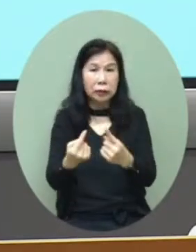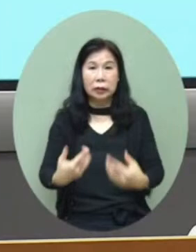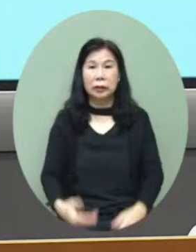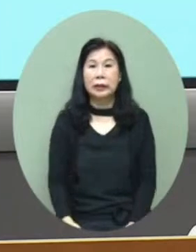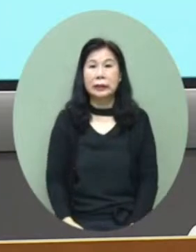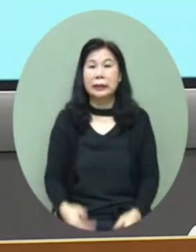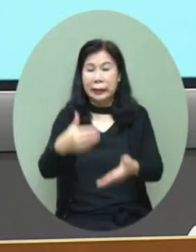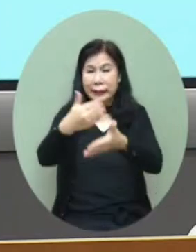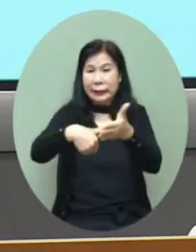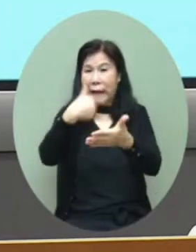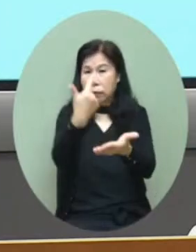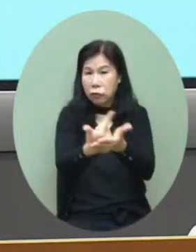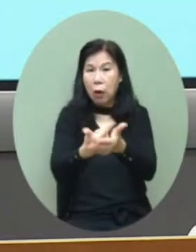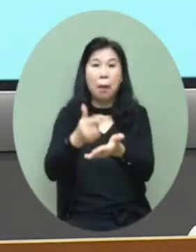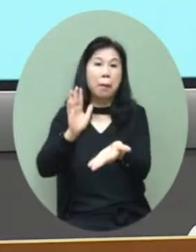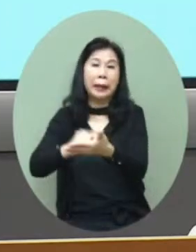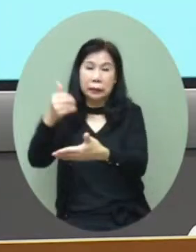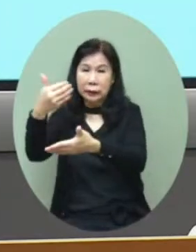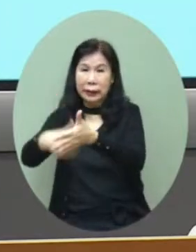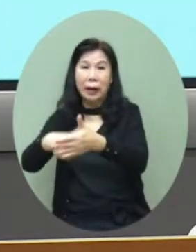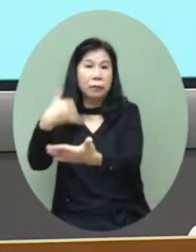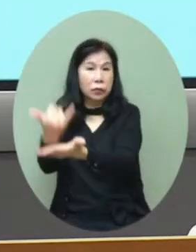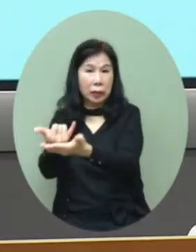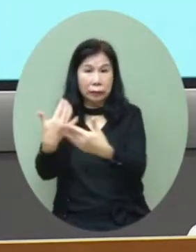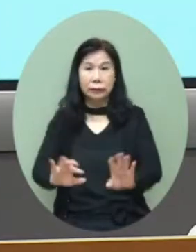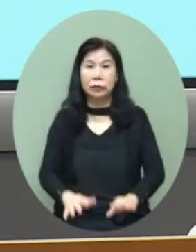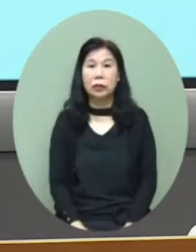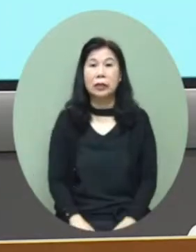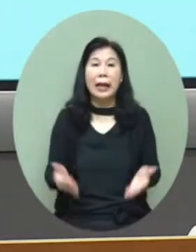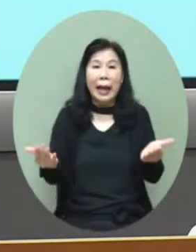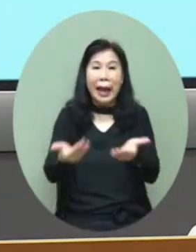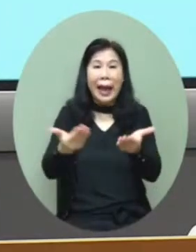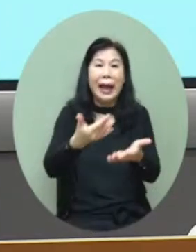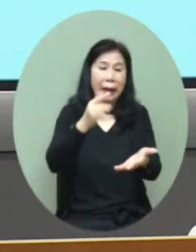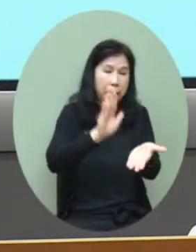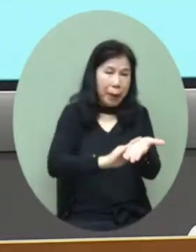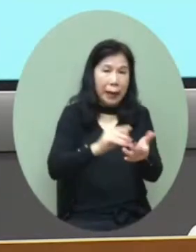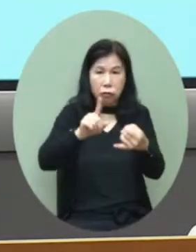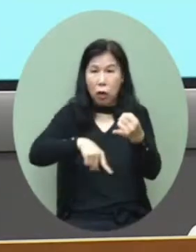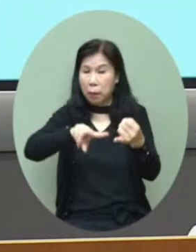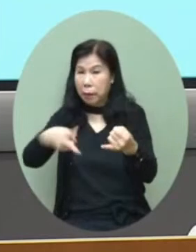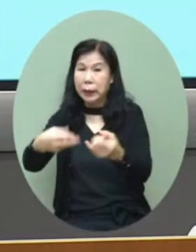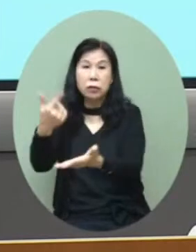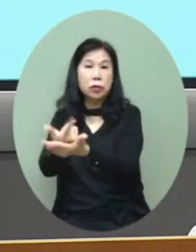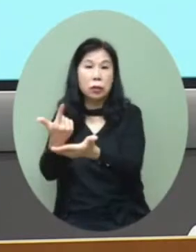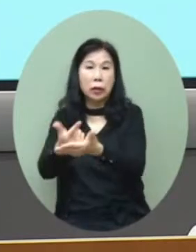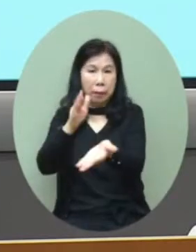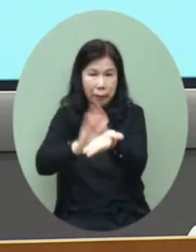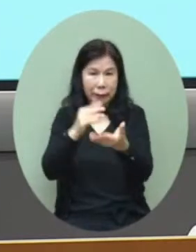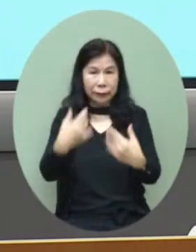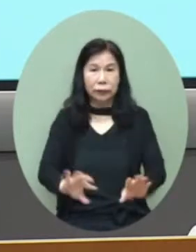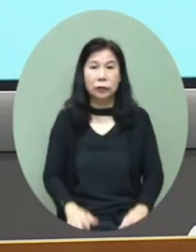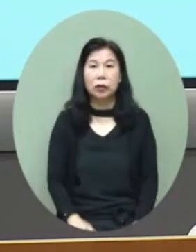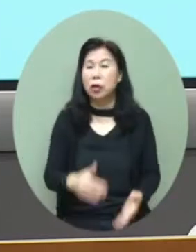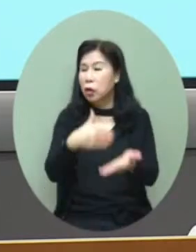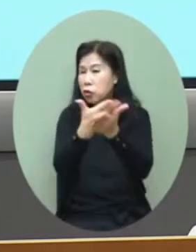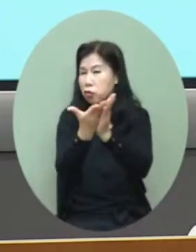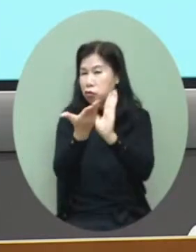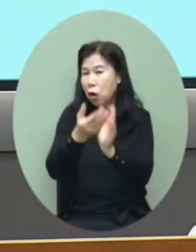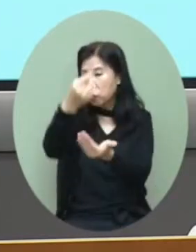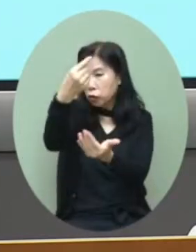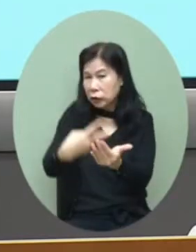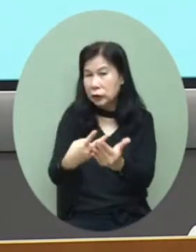young, old, and those who are chronically ill. We also aim to reduce number of serious cases and